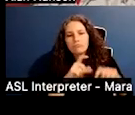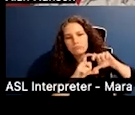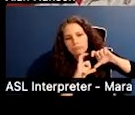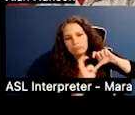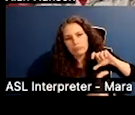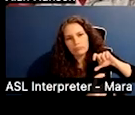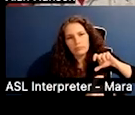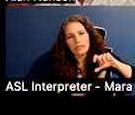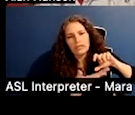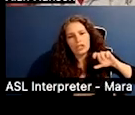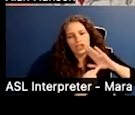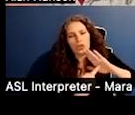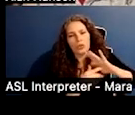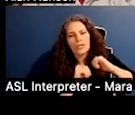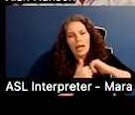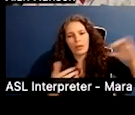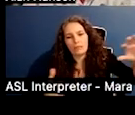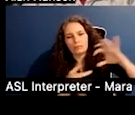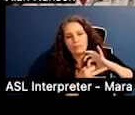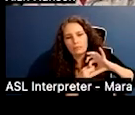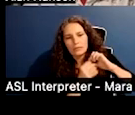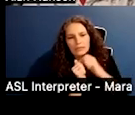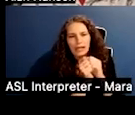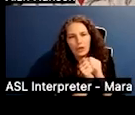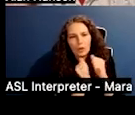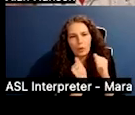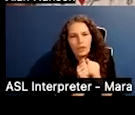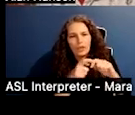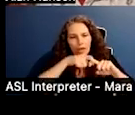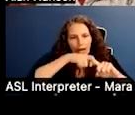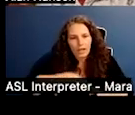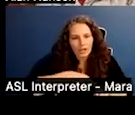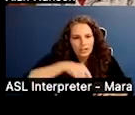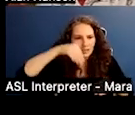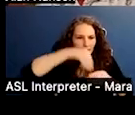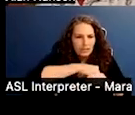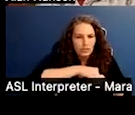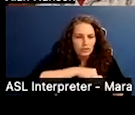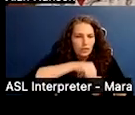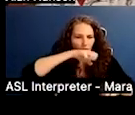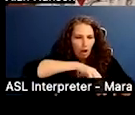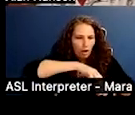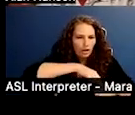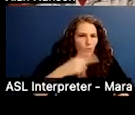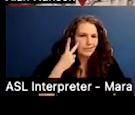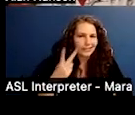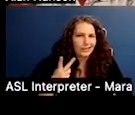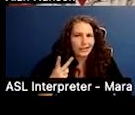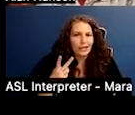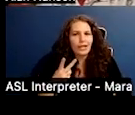And this shows how they tied it together with the anchors going into the concrete CMU units and